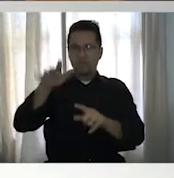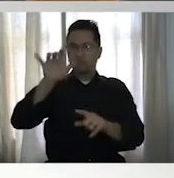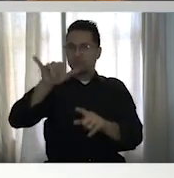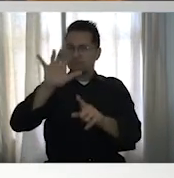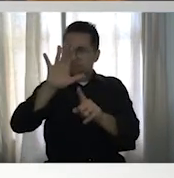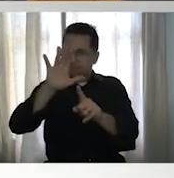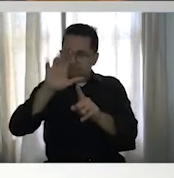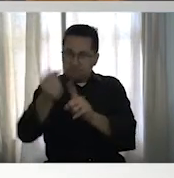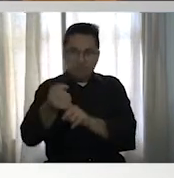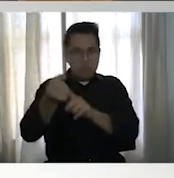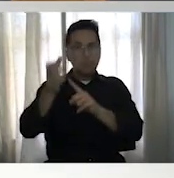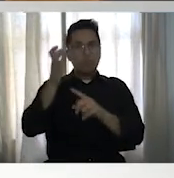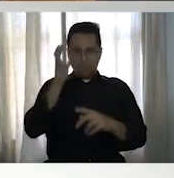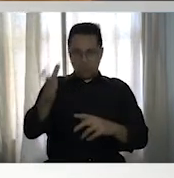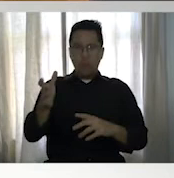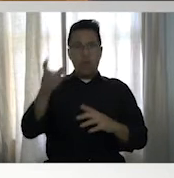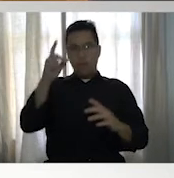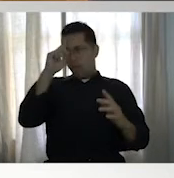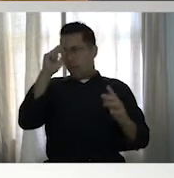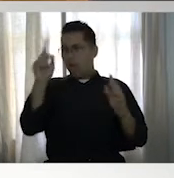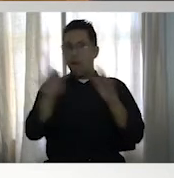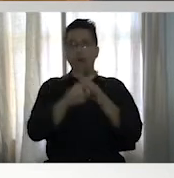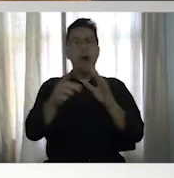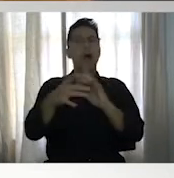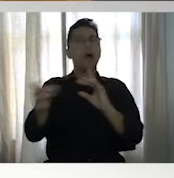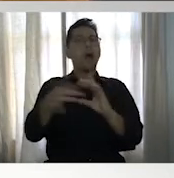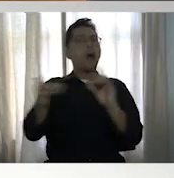say. What else?